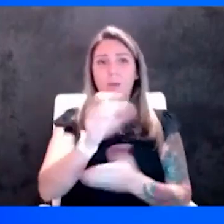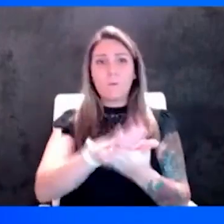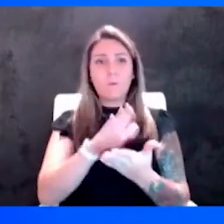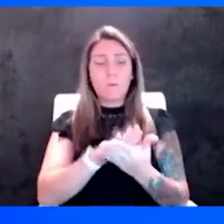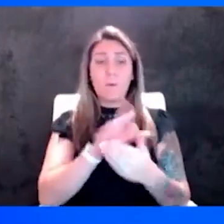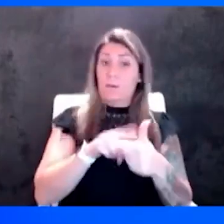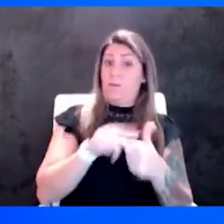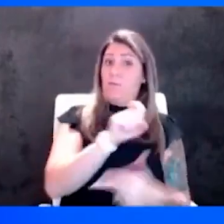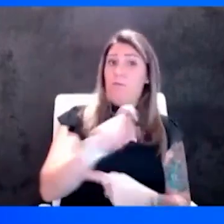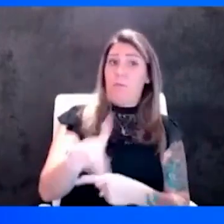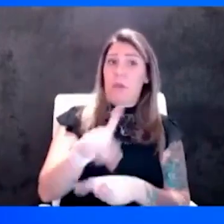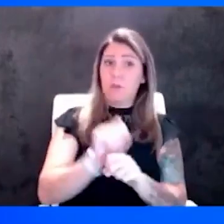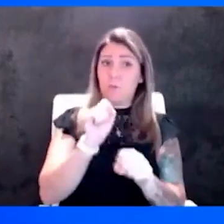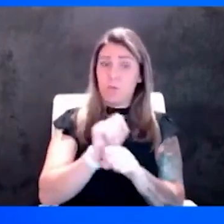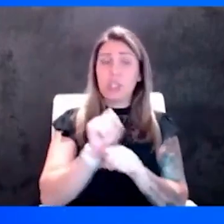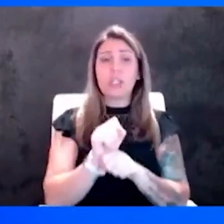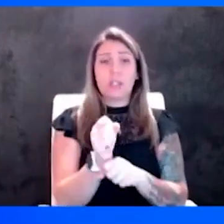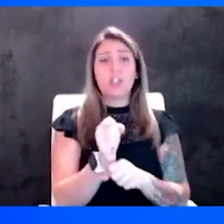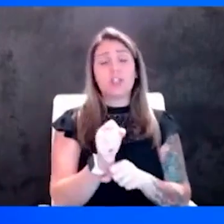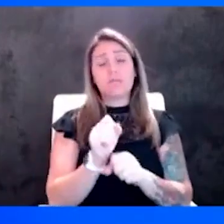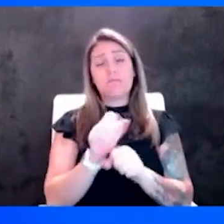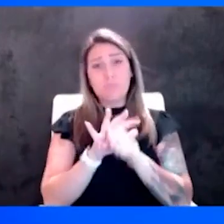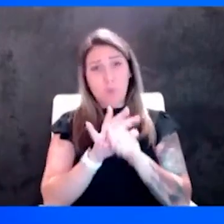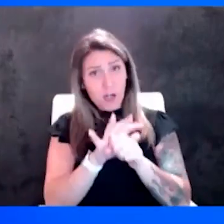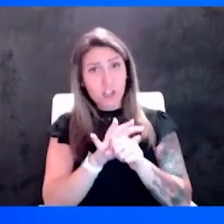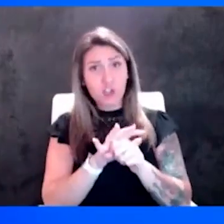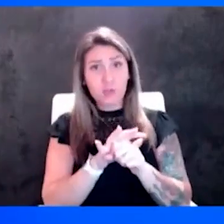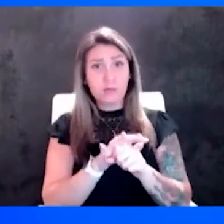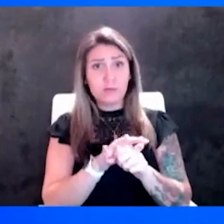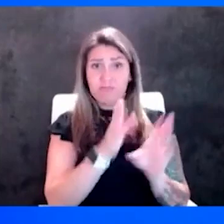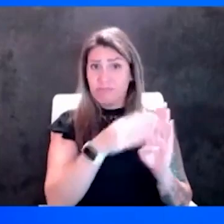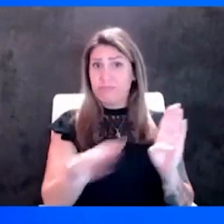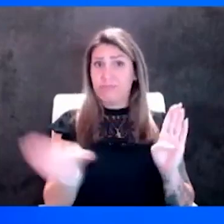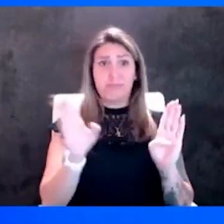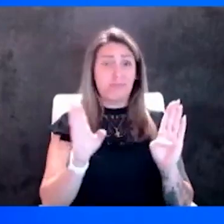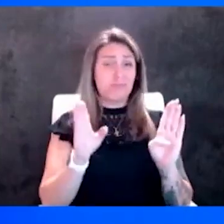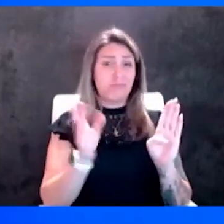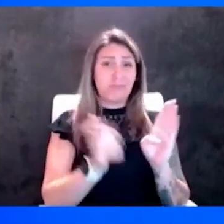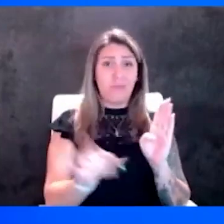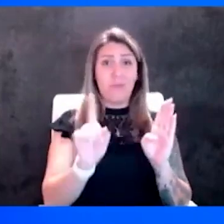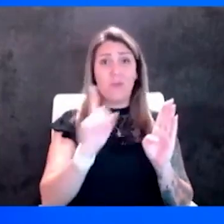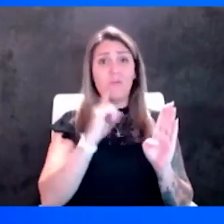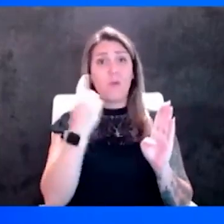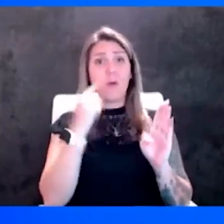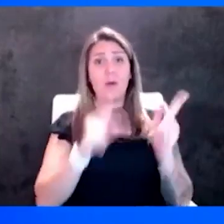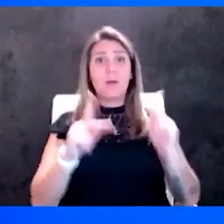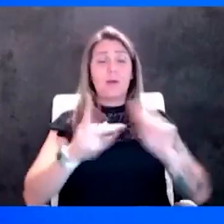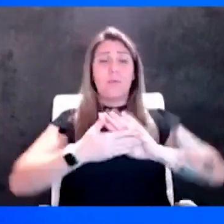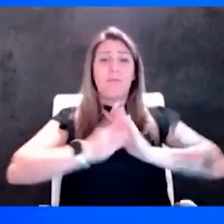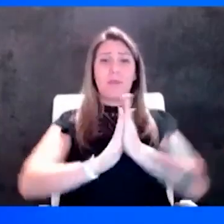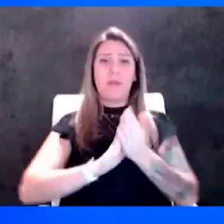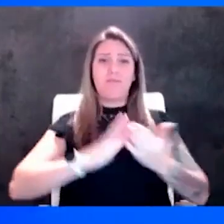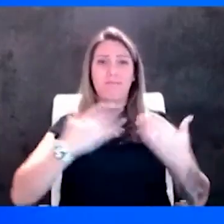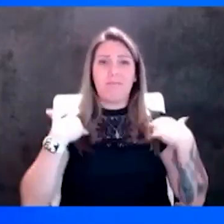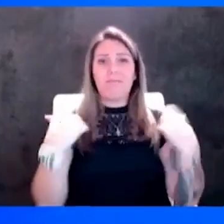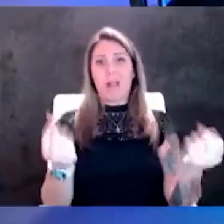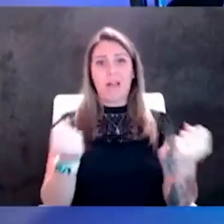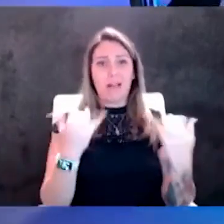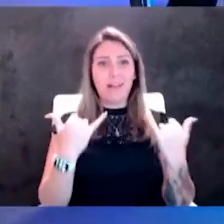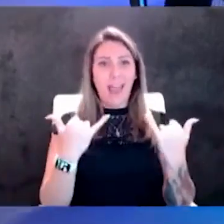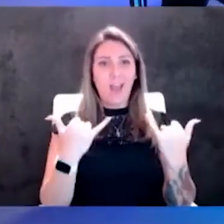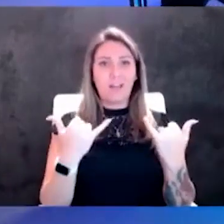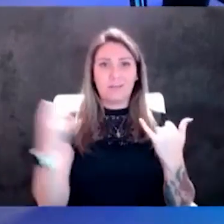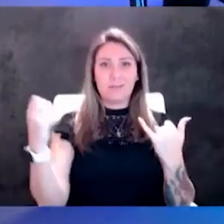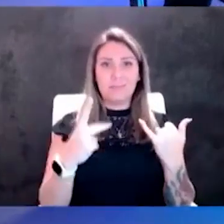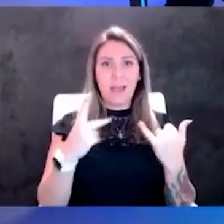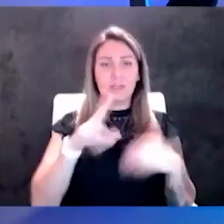yeah, there's pressure across the board for people to get well now so they can get back to life. You know, one of the things I'm always